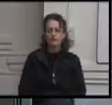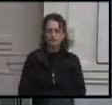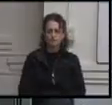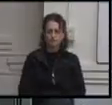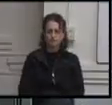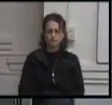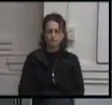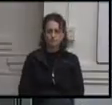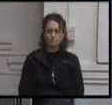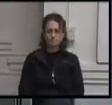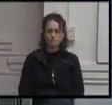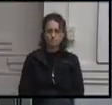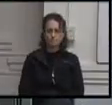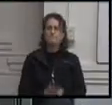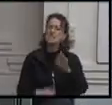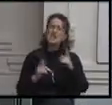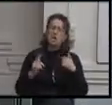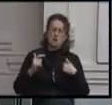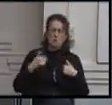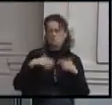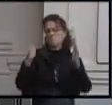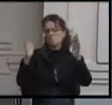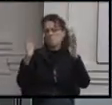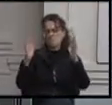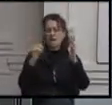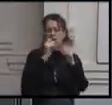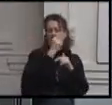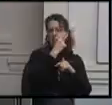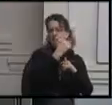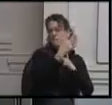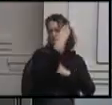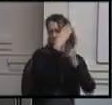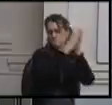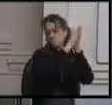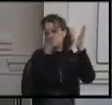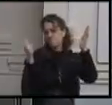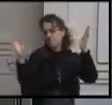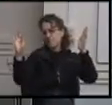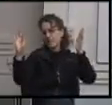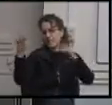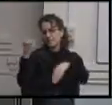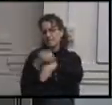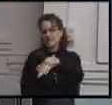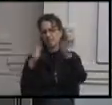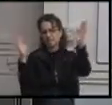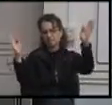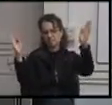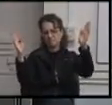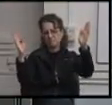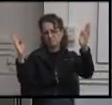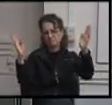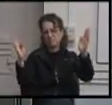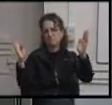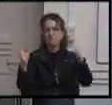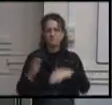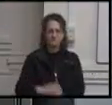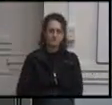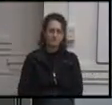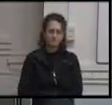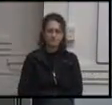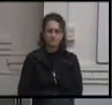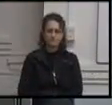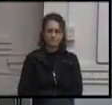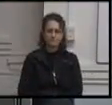probably between 11 and 9. So that's going to be the operation